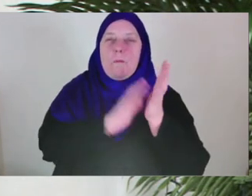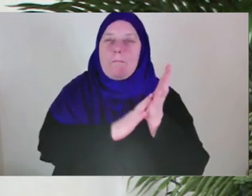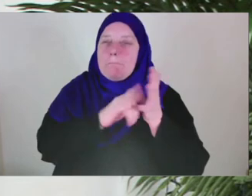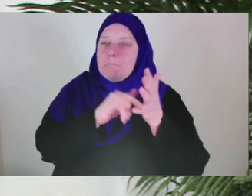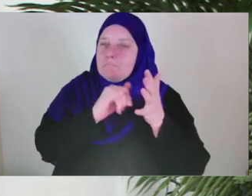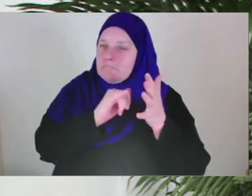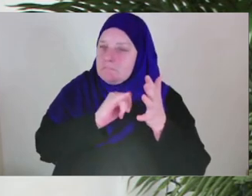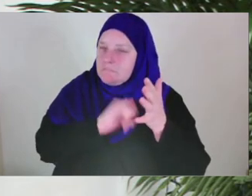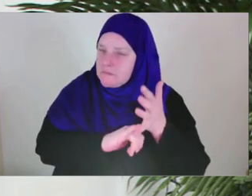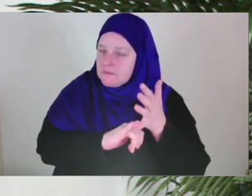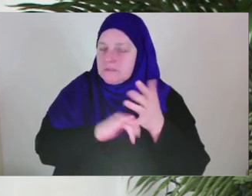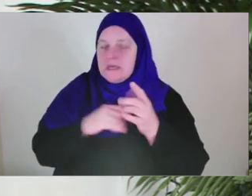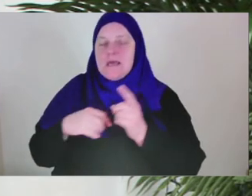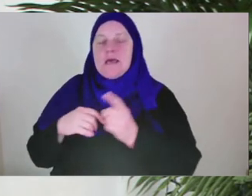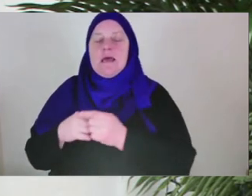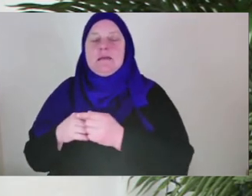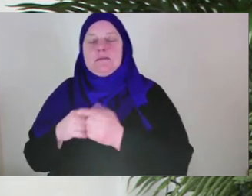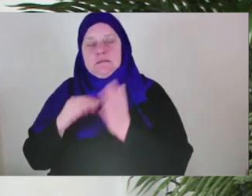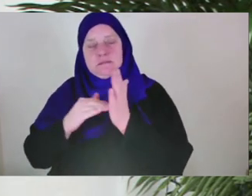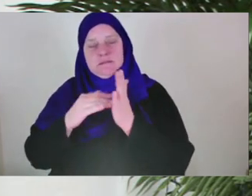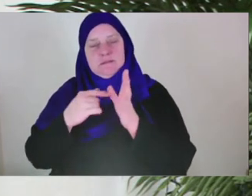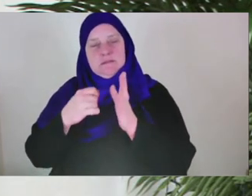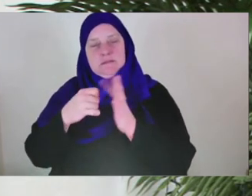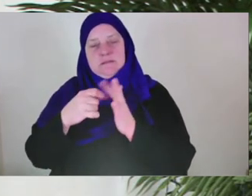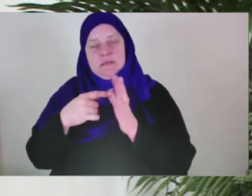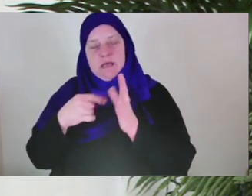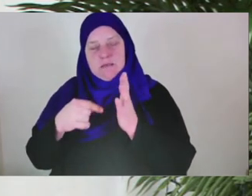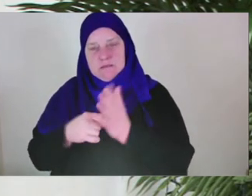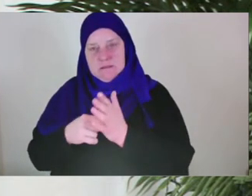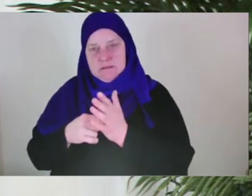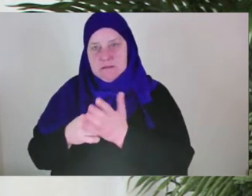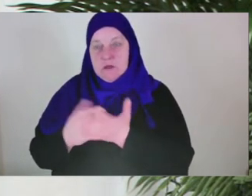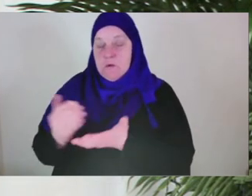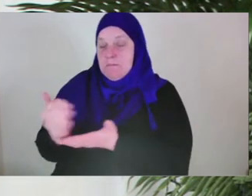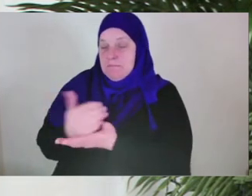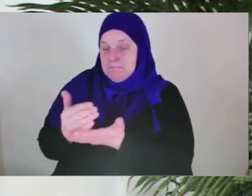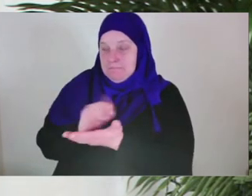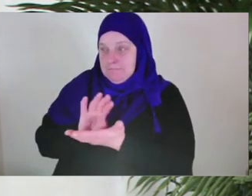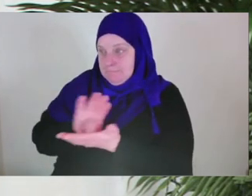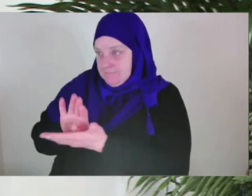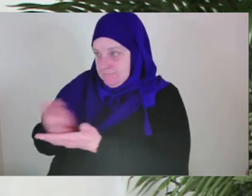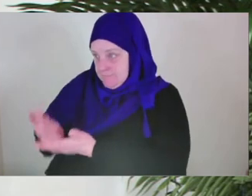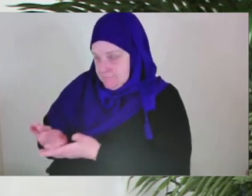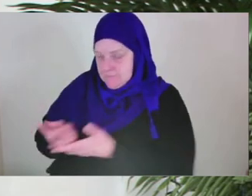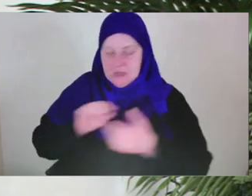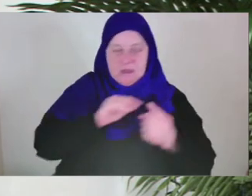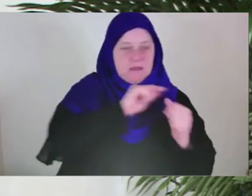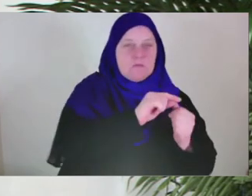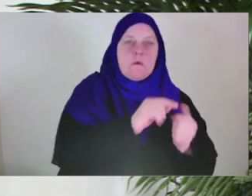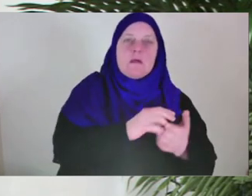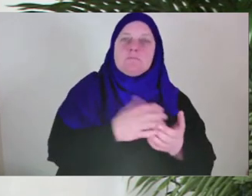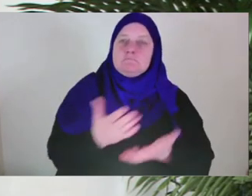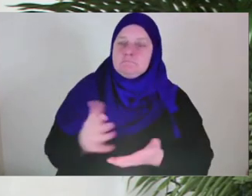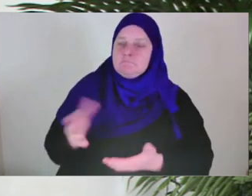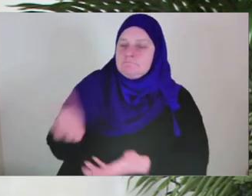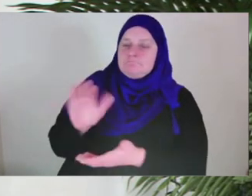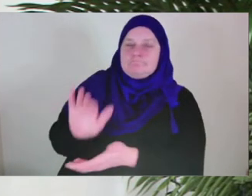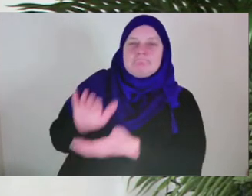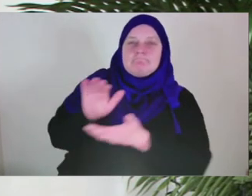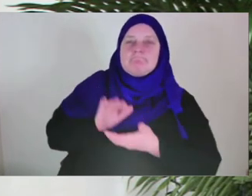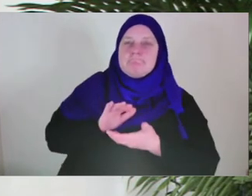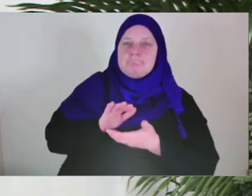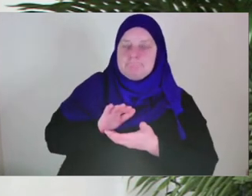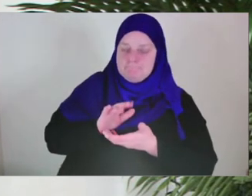overlooked subjects or topics that we face in the community and in our lives today. And it's an important